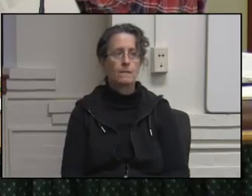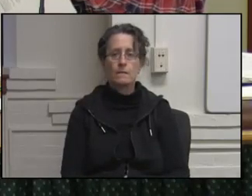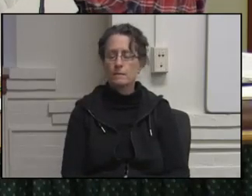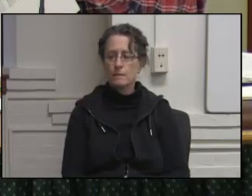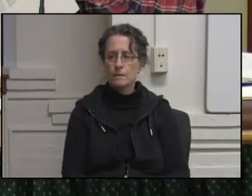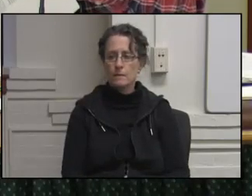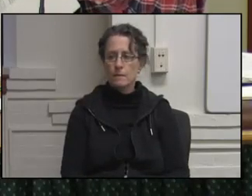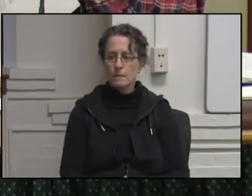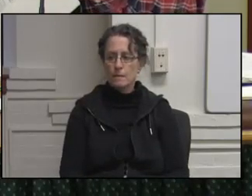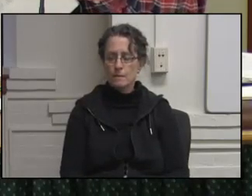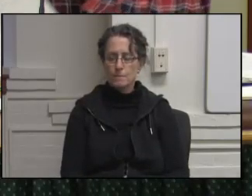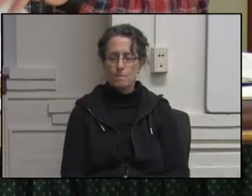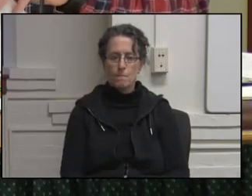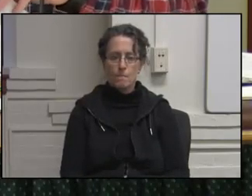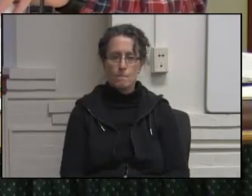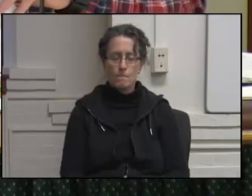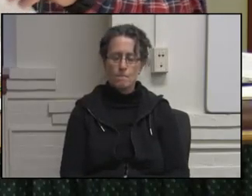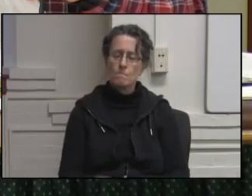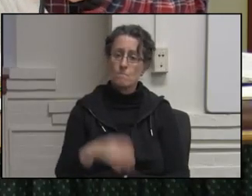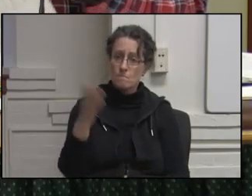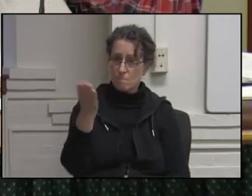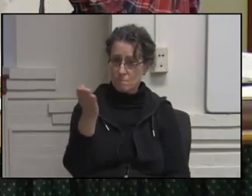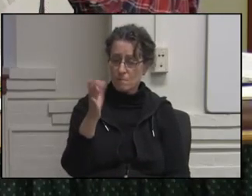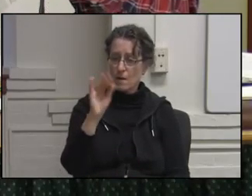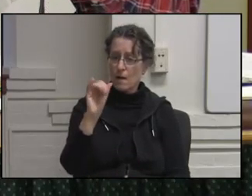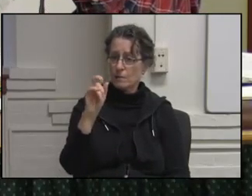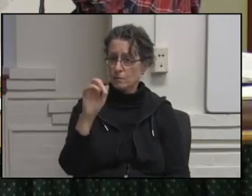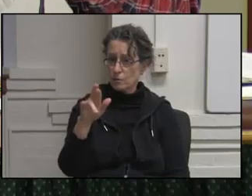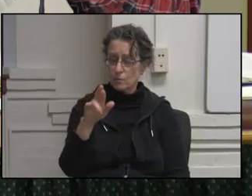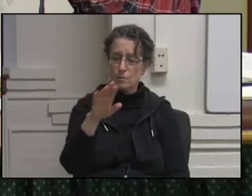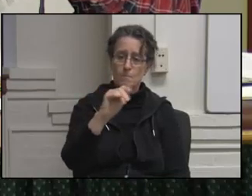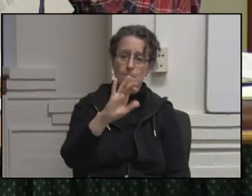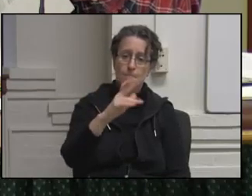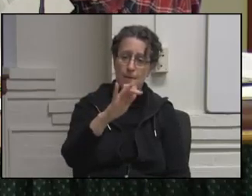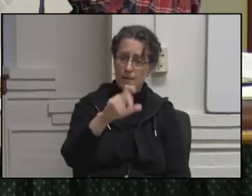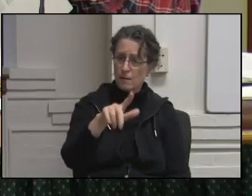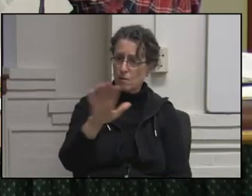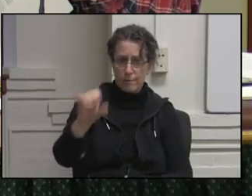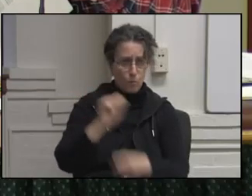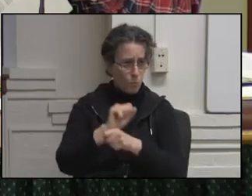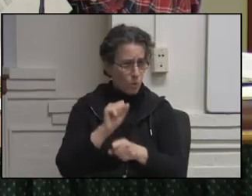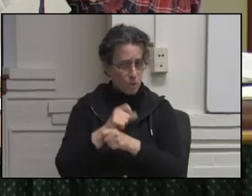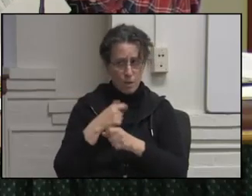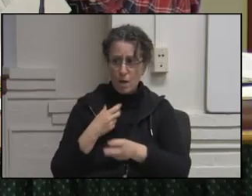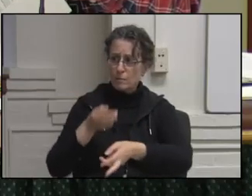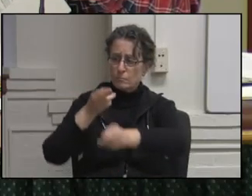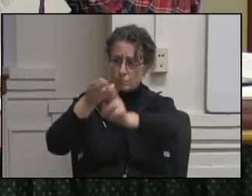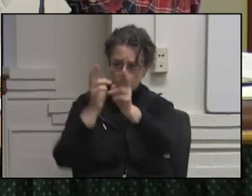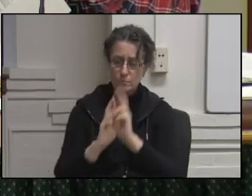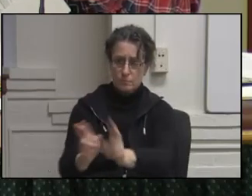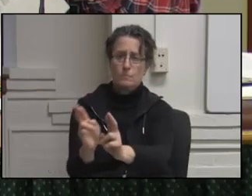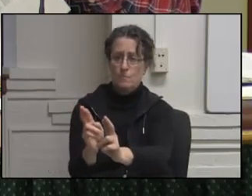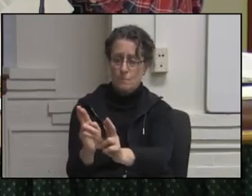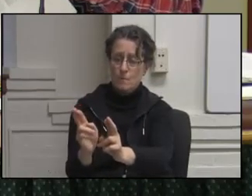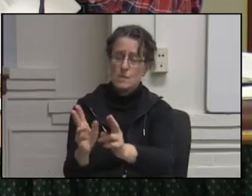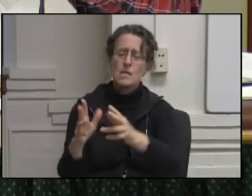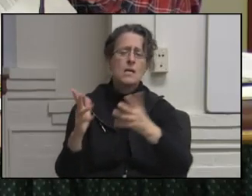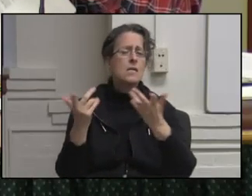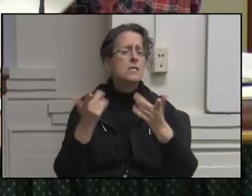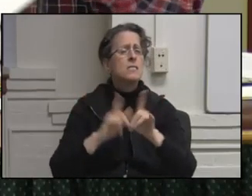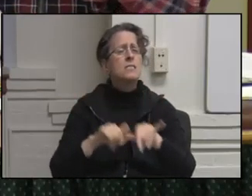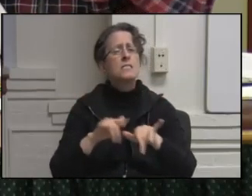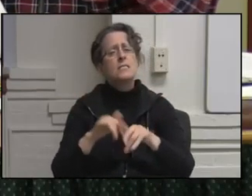You know, I see Oscar and Michael here, and I respect the work that they do and will continue to do, but I also do wonder, like,